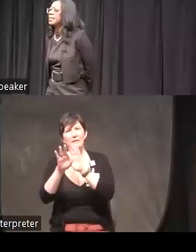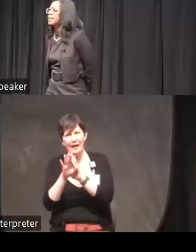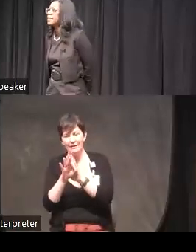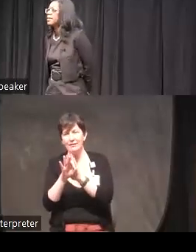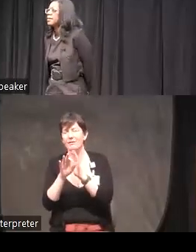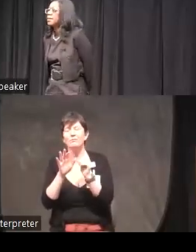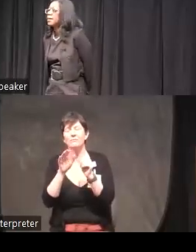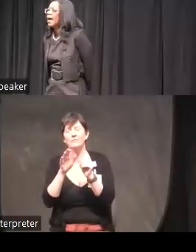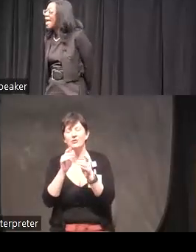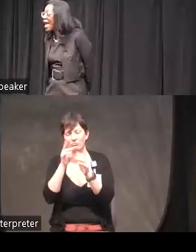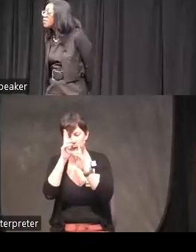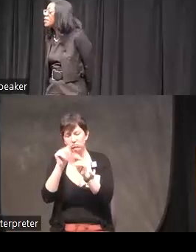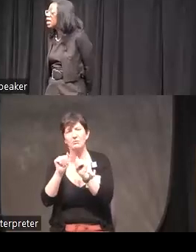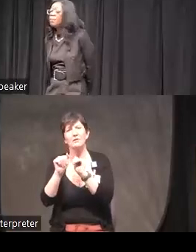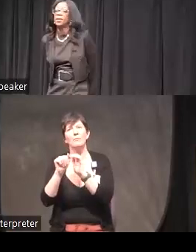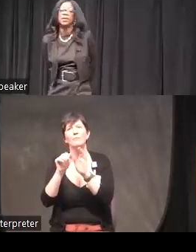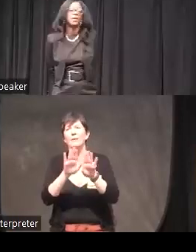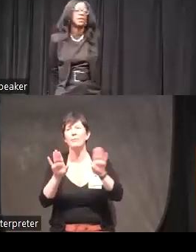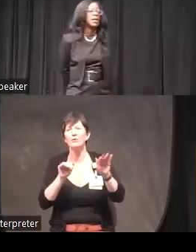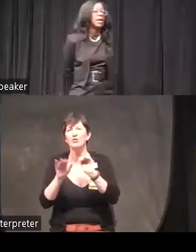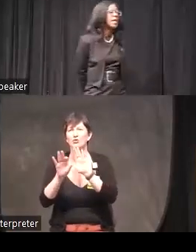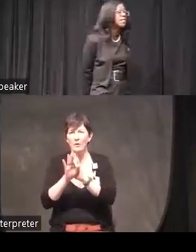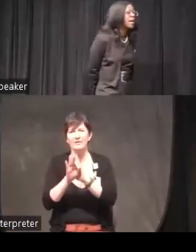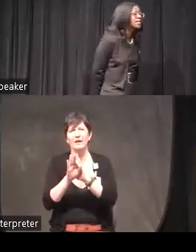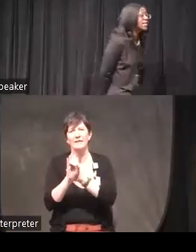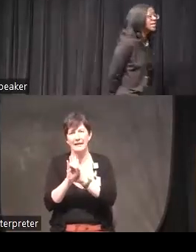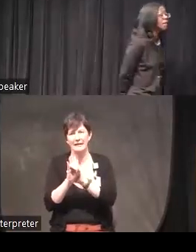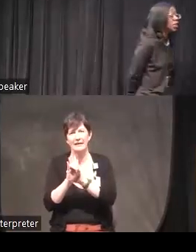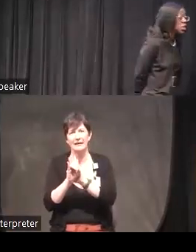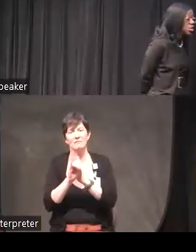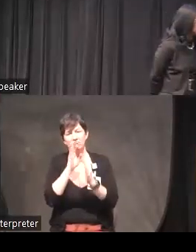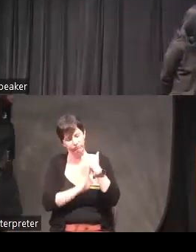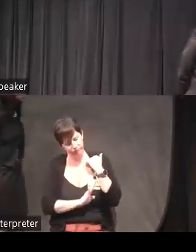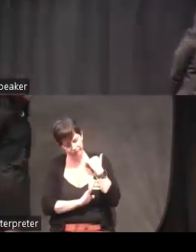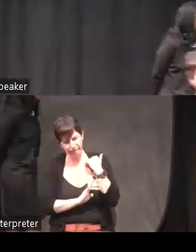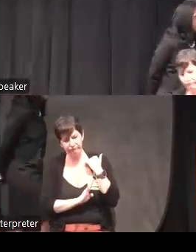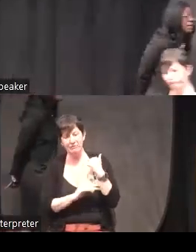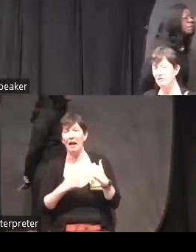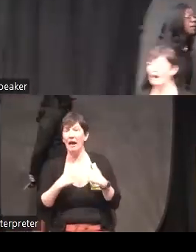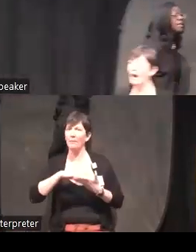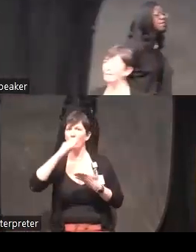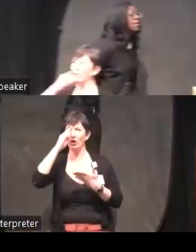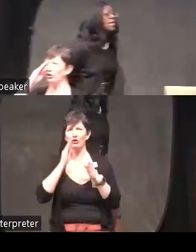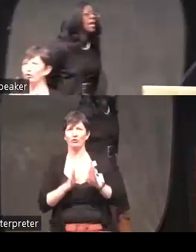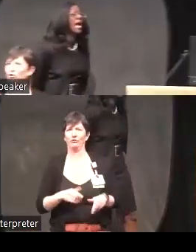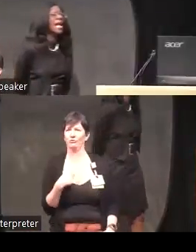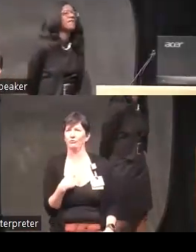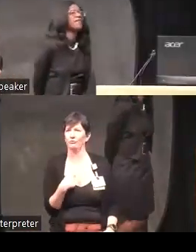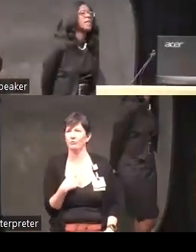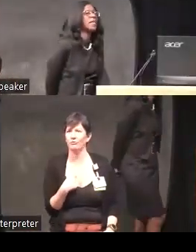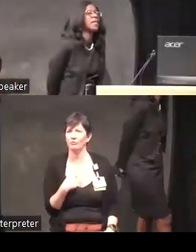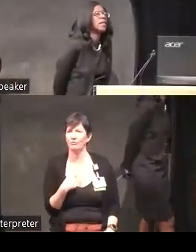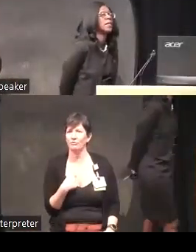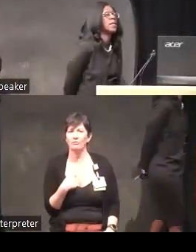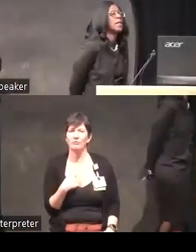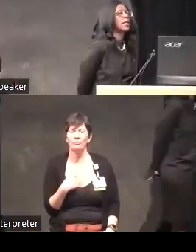identity. I have to be humble and take the mindset that I'm a learner, take the mindset that I have to